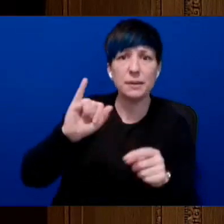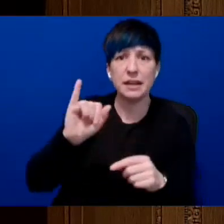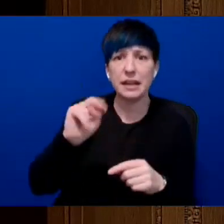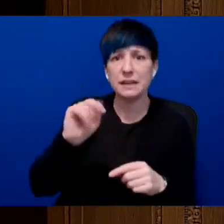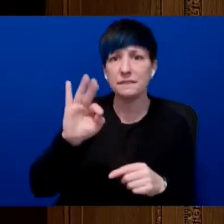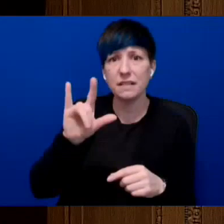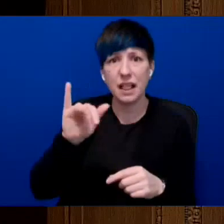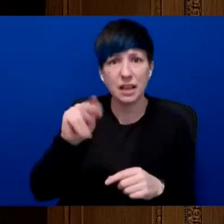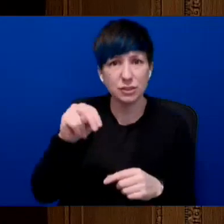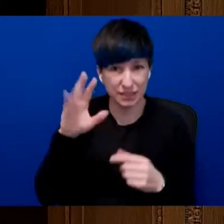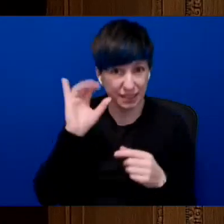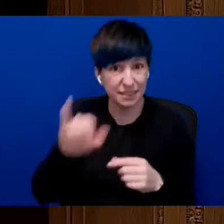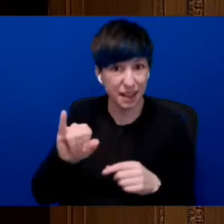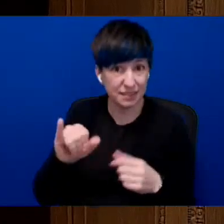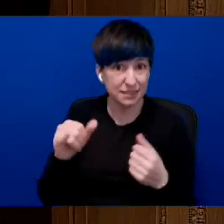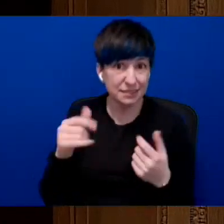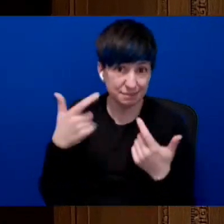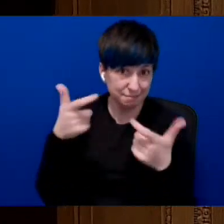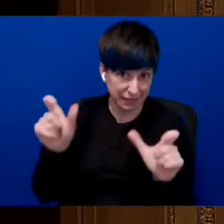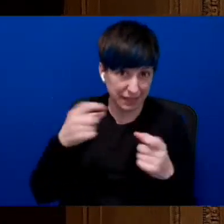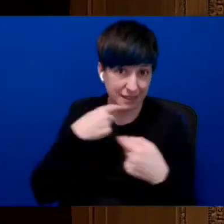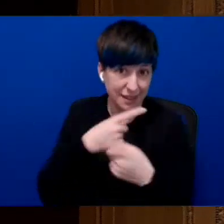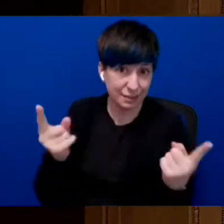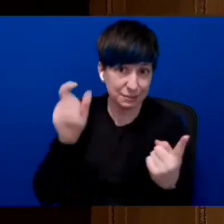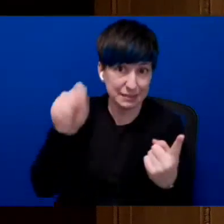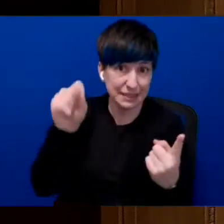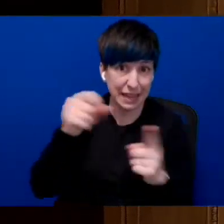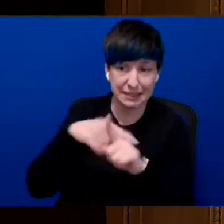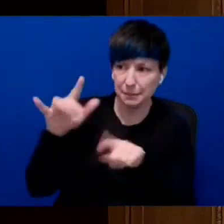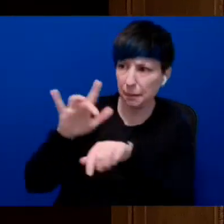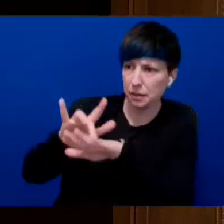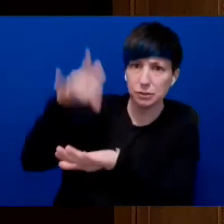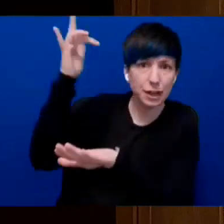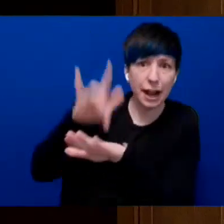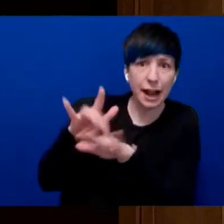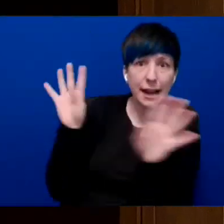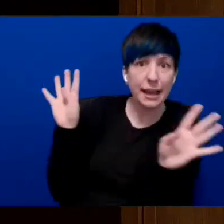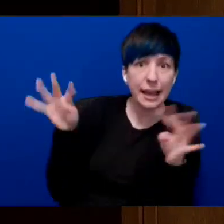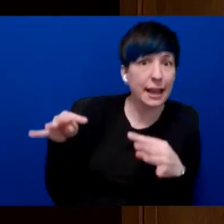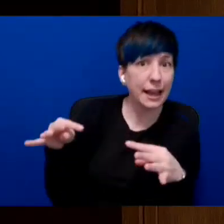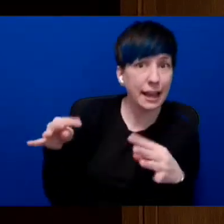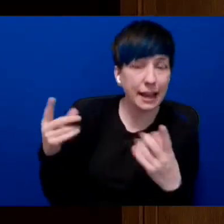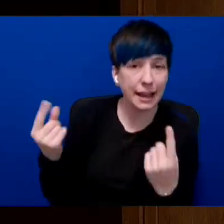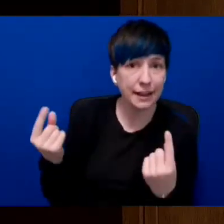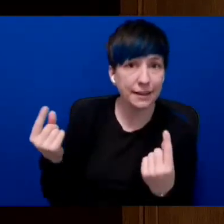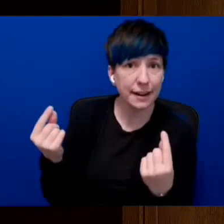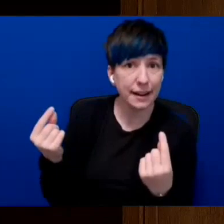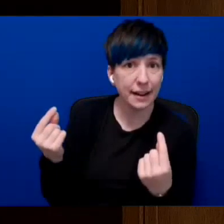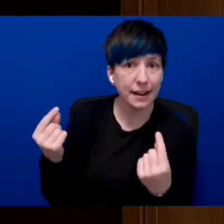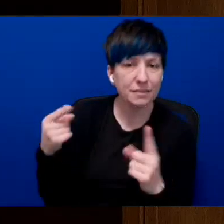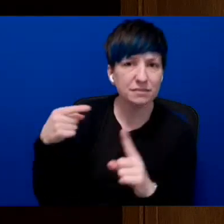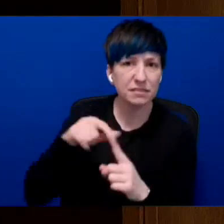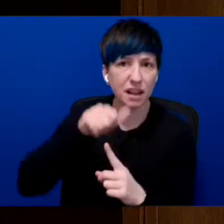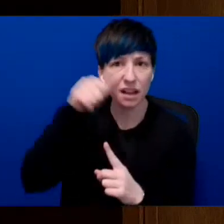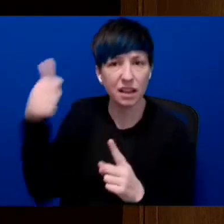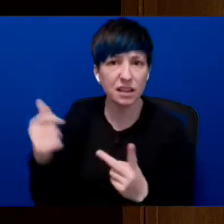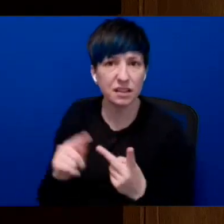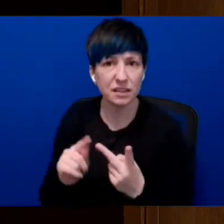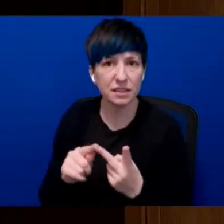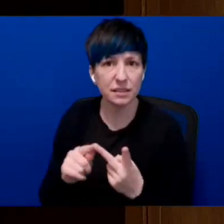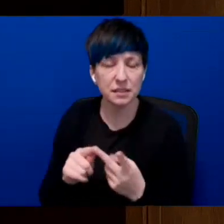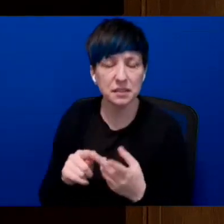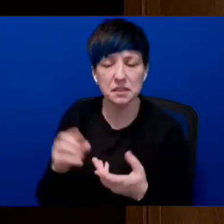the shiny bauble is going to be a paltry rebate from